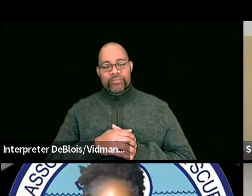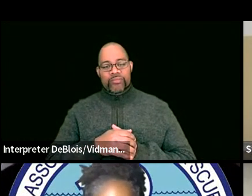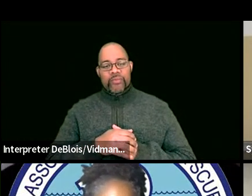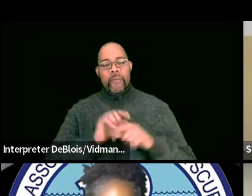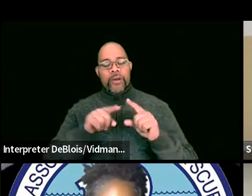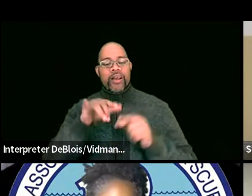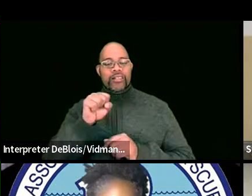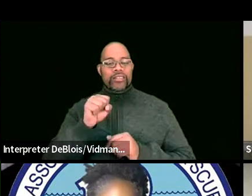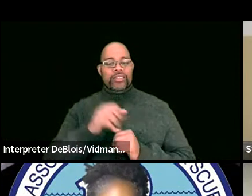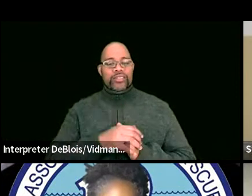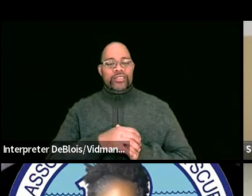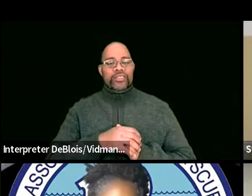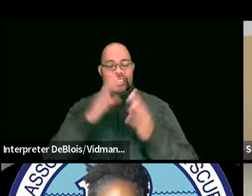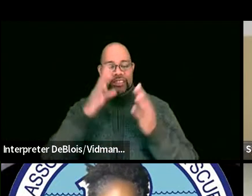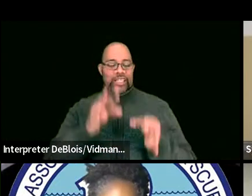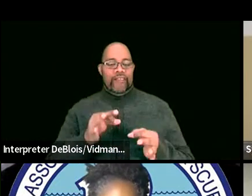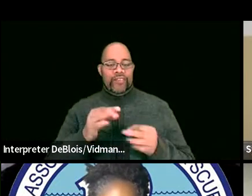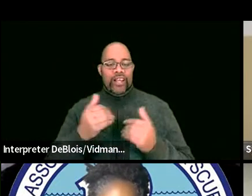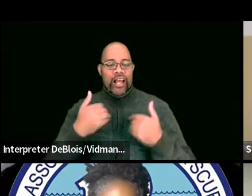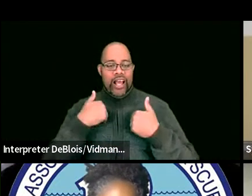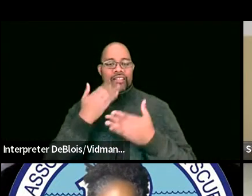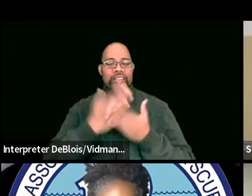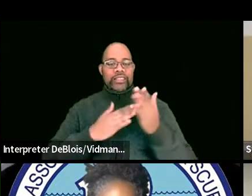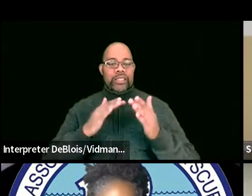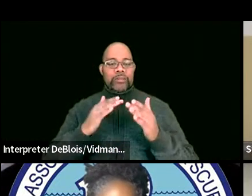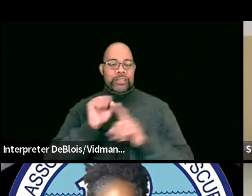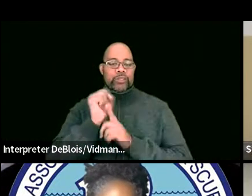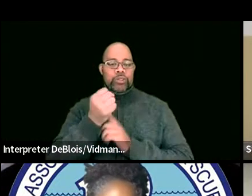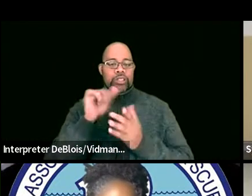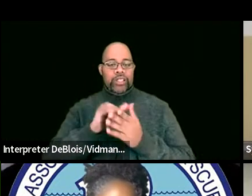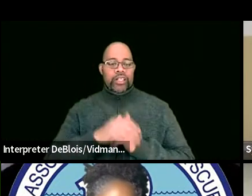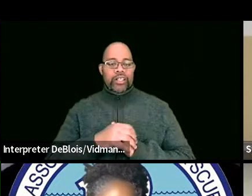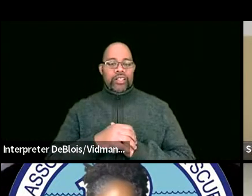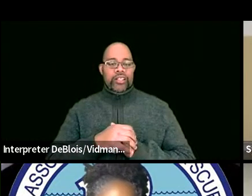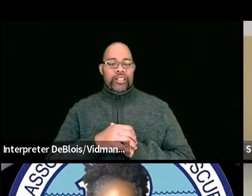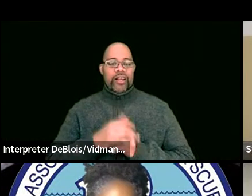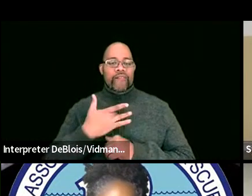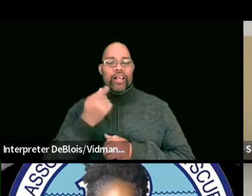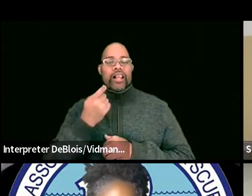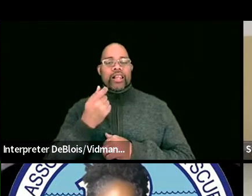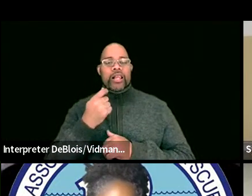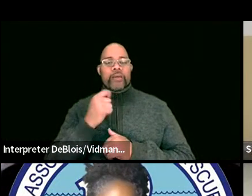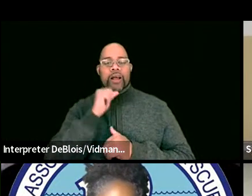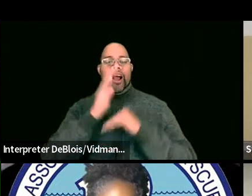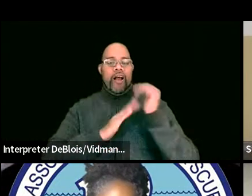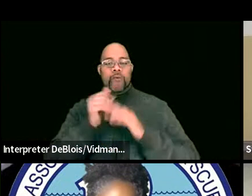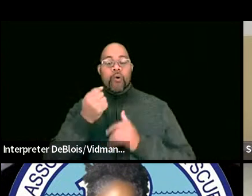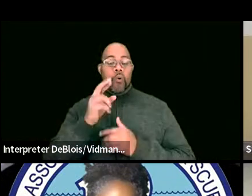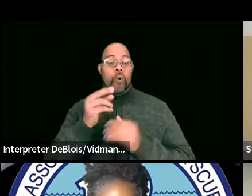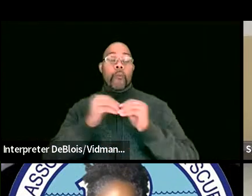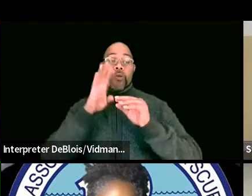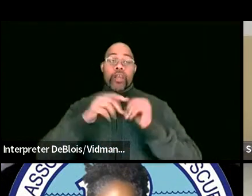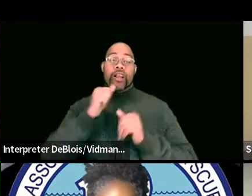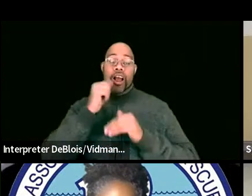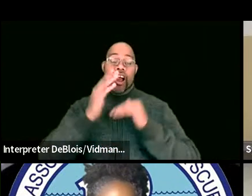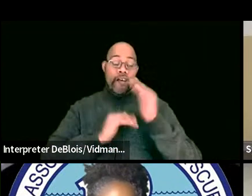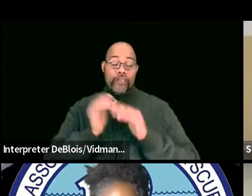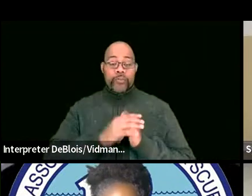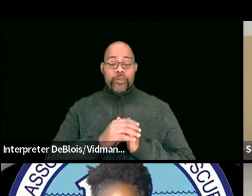yes, definitely had some instances where I, felt a little uncomfortable, or more than a little